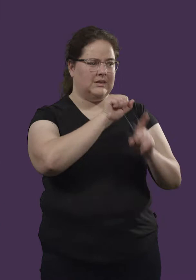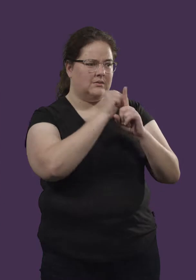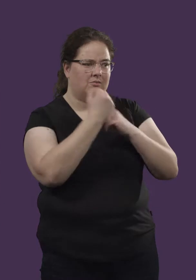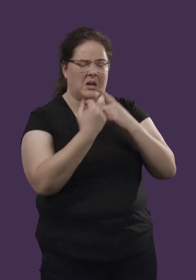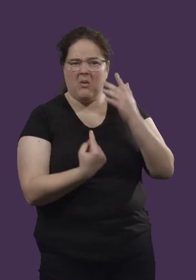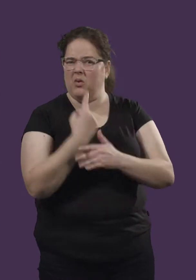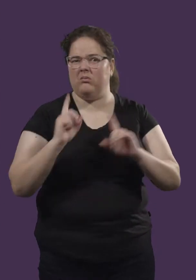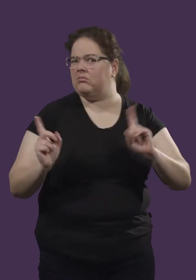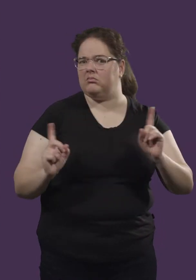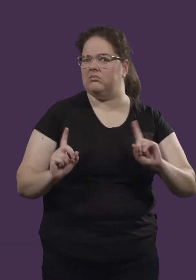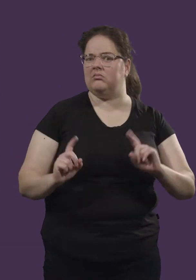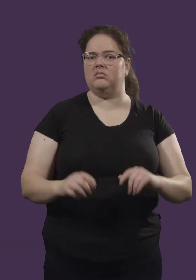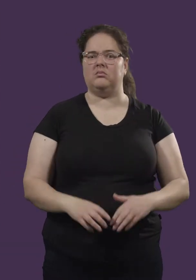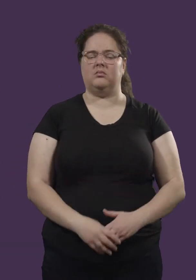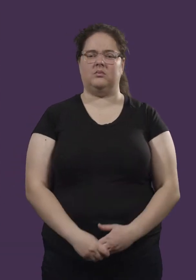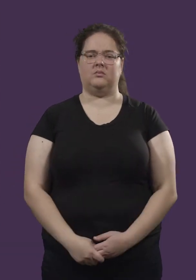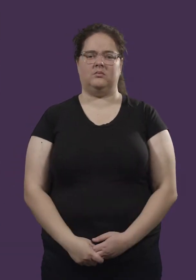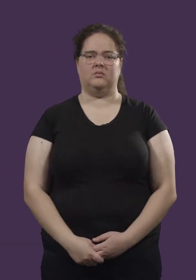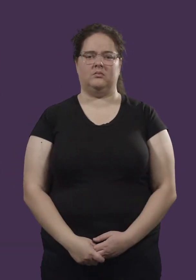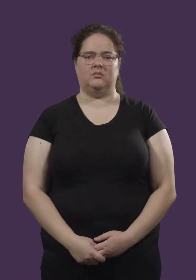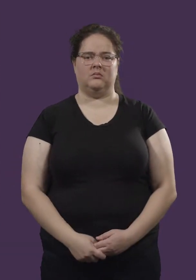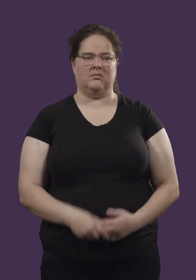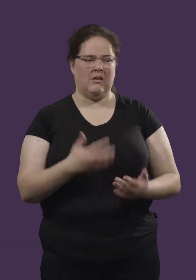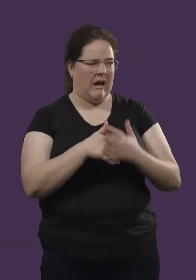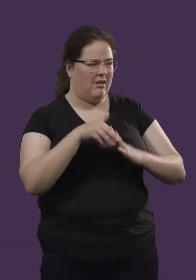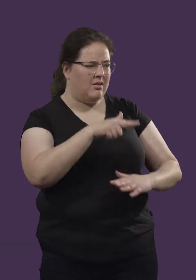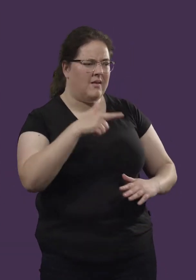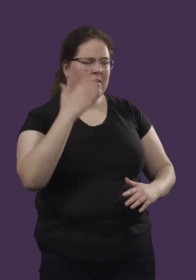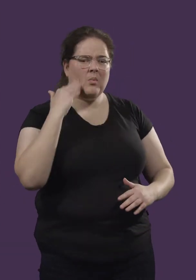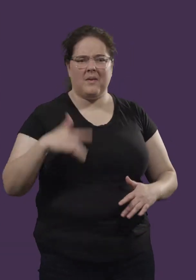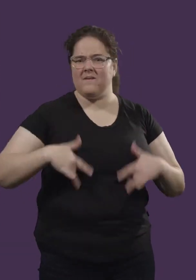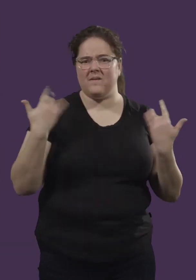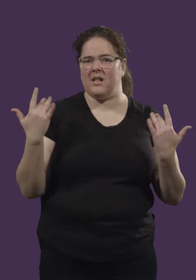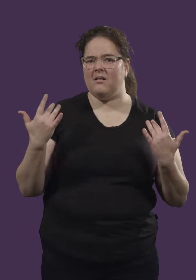What's happening in this scenario? How do you think Kerry is feeling?